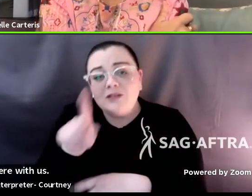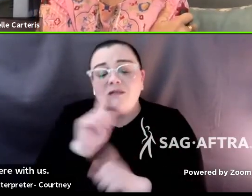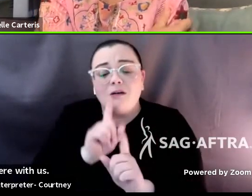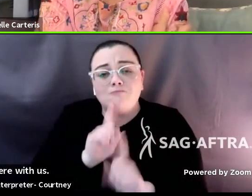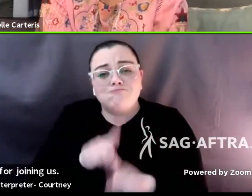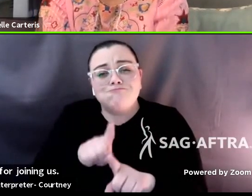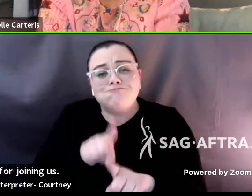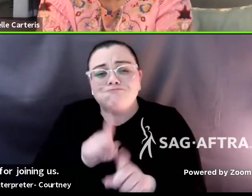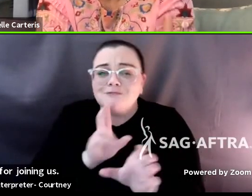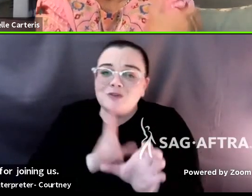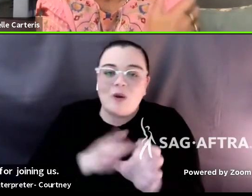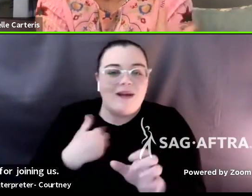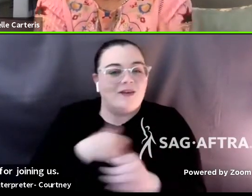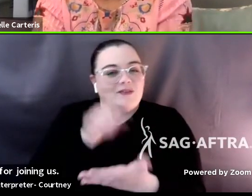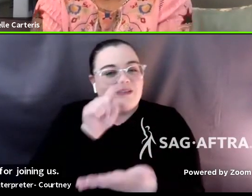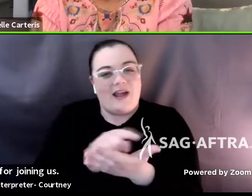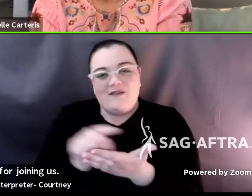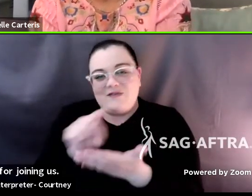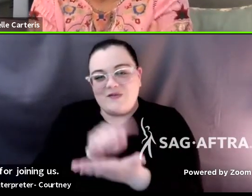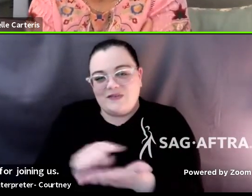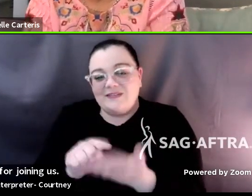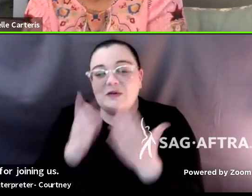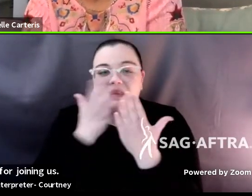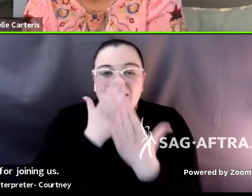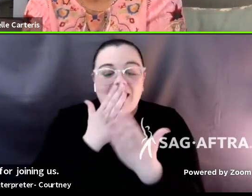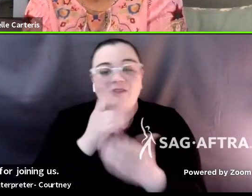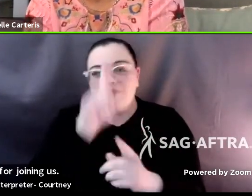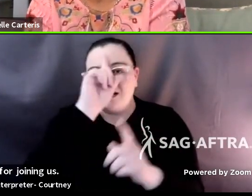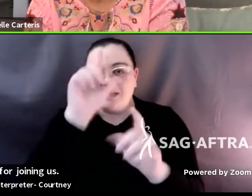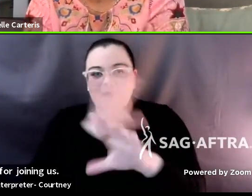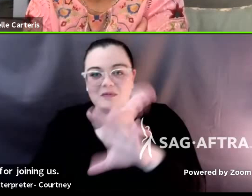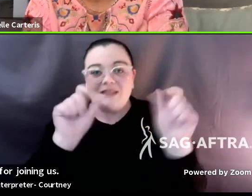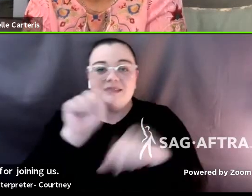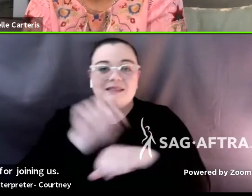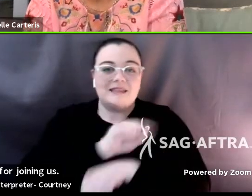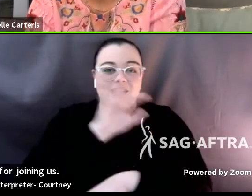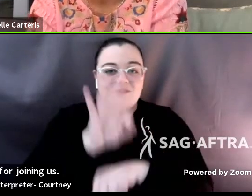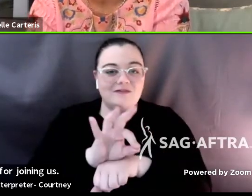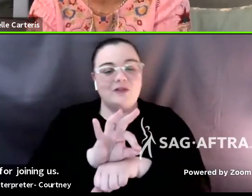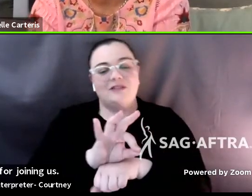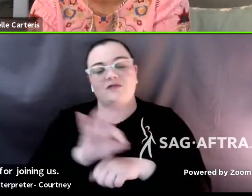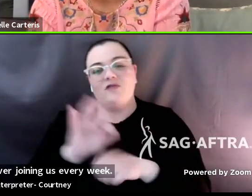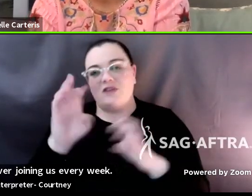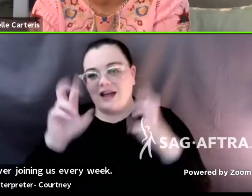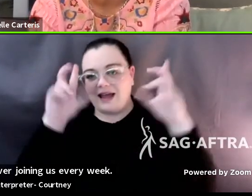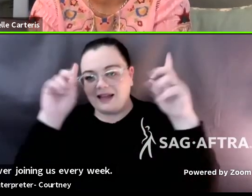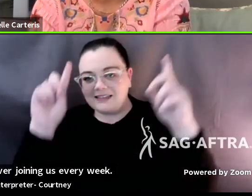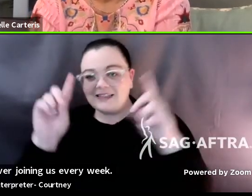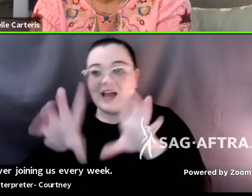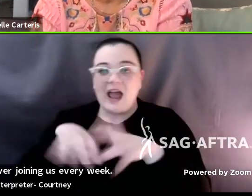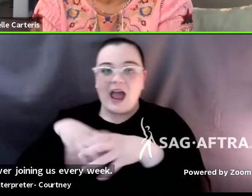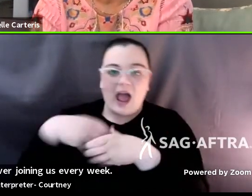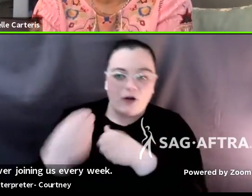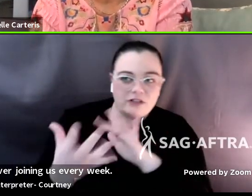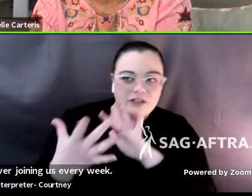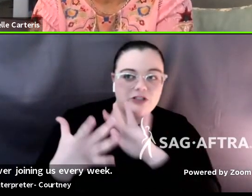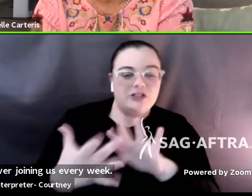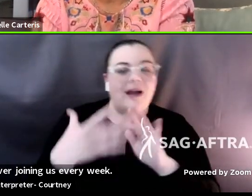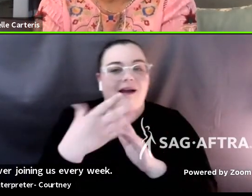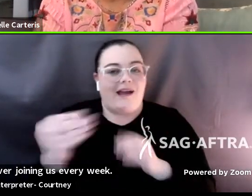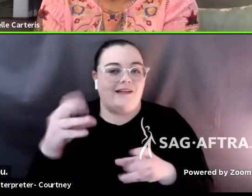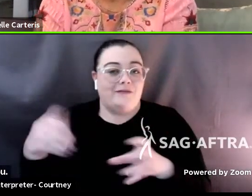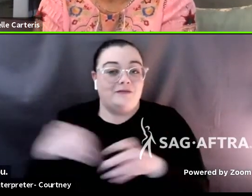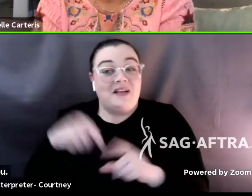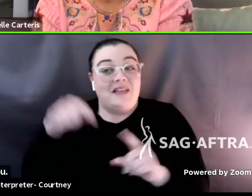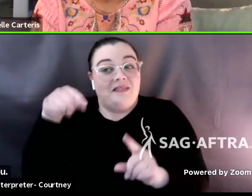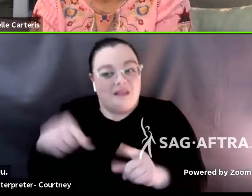Thank you, thank you, thank you for our President's Task Force on Education, Outreach, and Engagement live streams. This is for you, and it's really